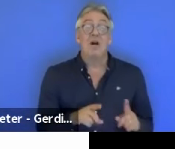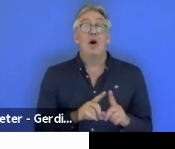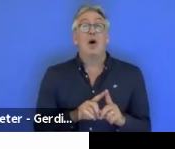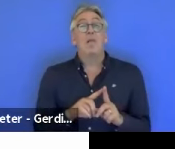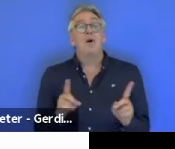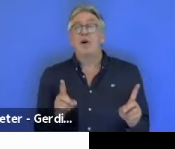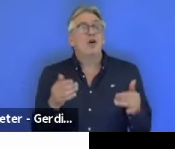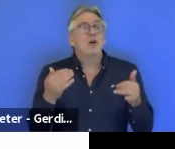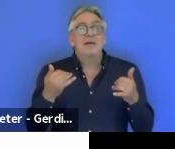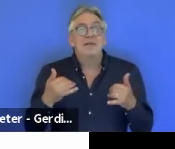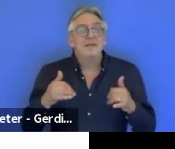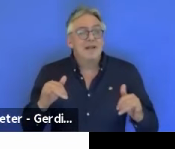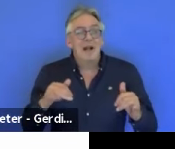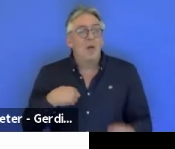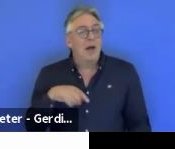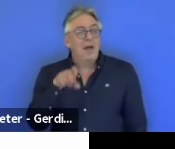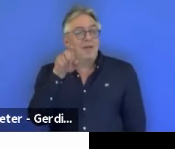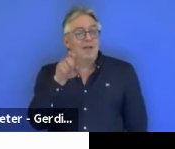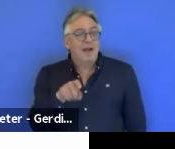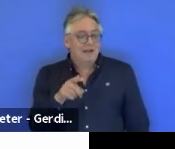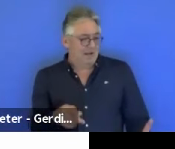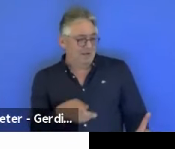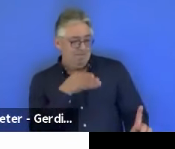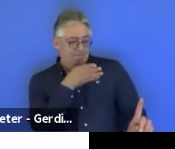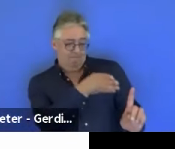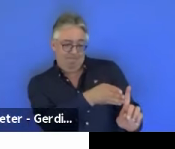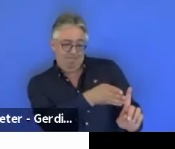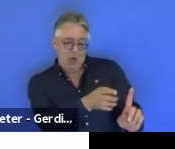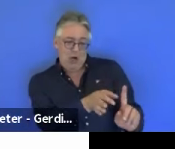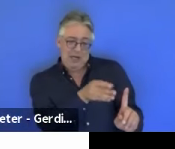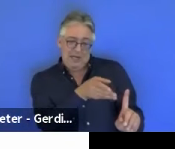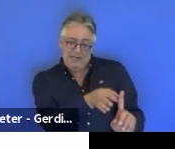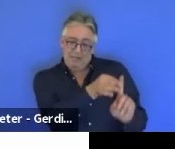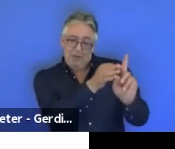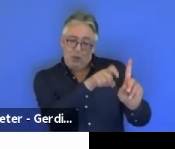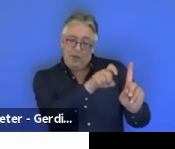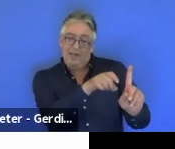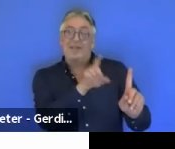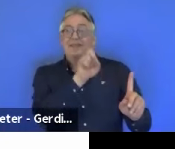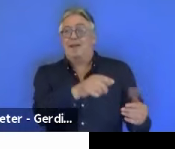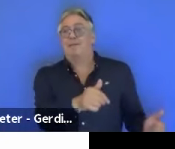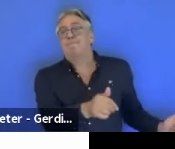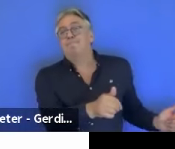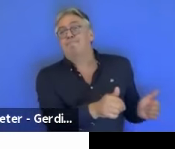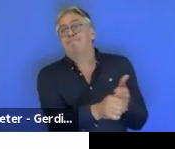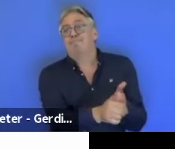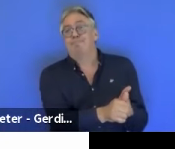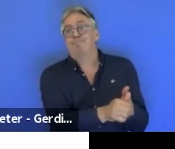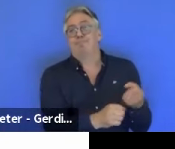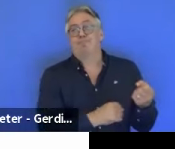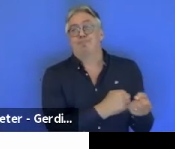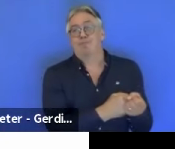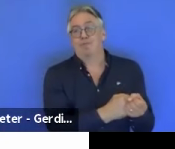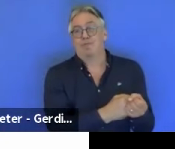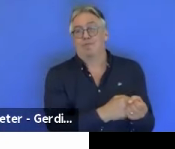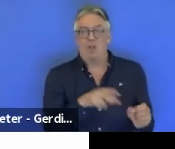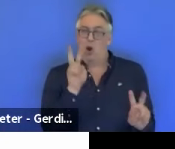to assure specific supports for specific needs. I think in terms of pyramids, this is an